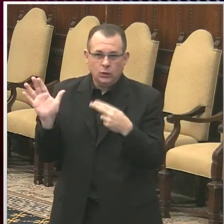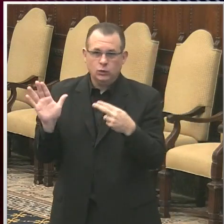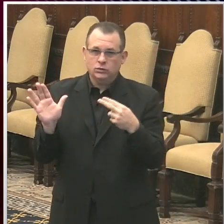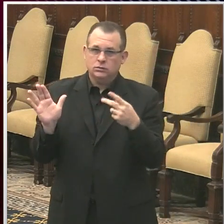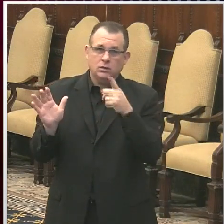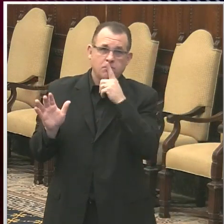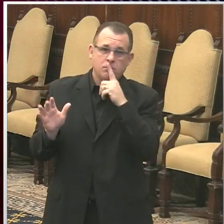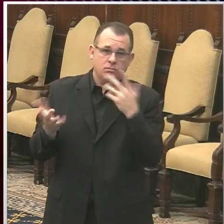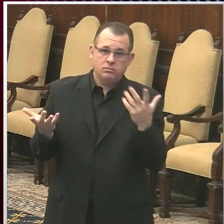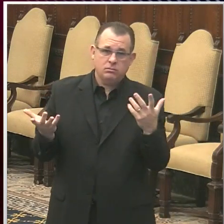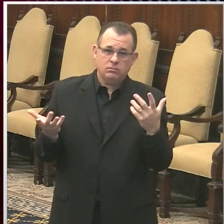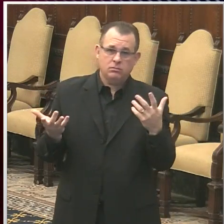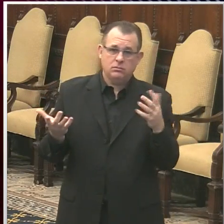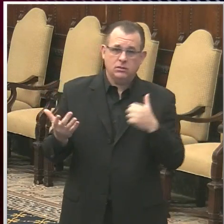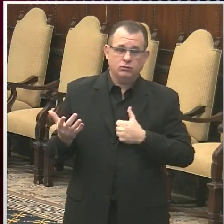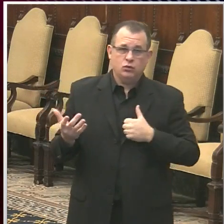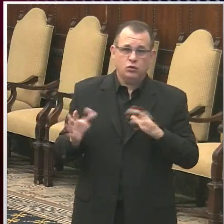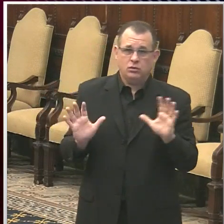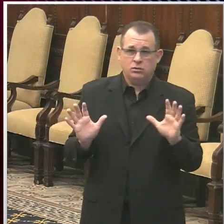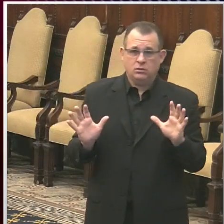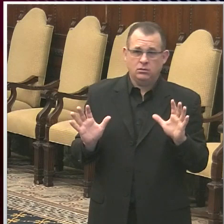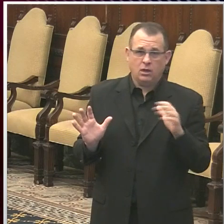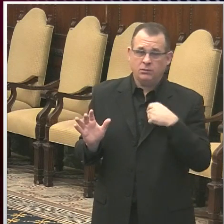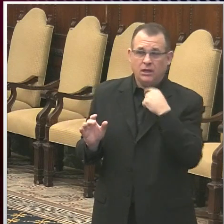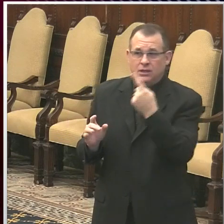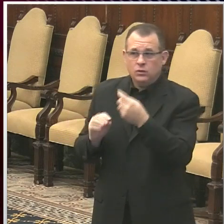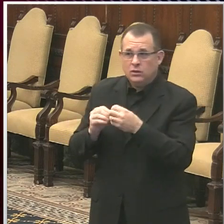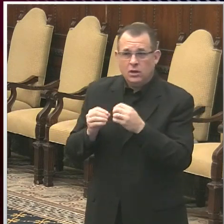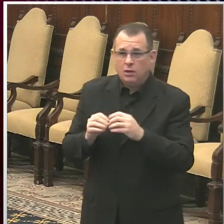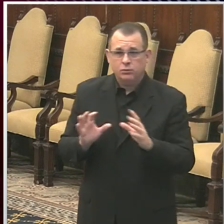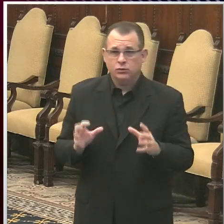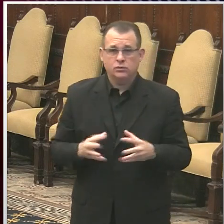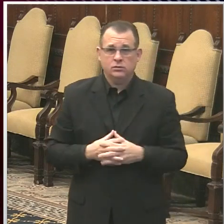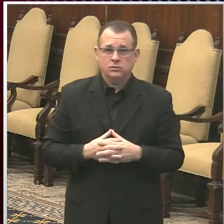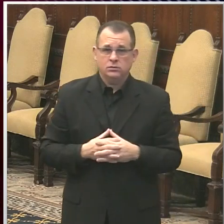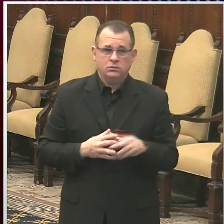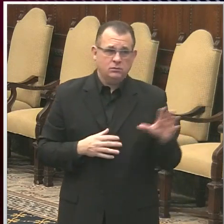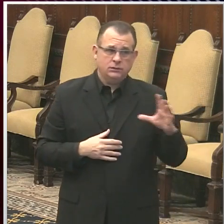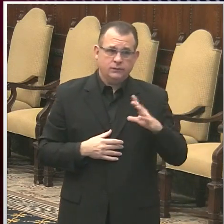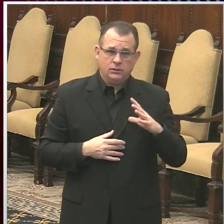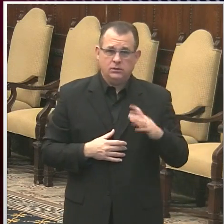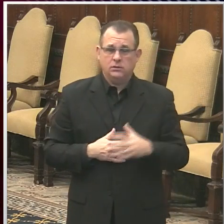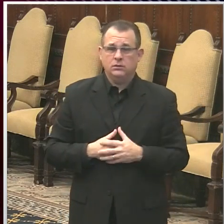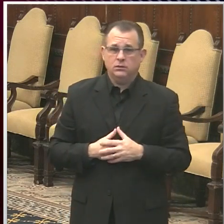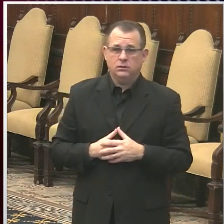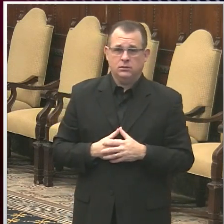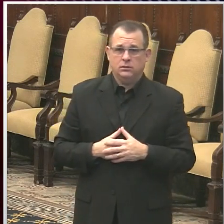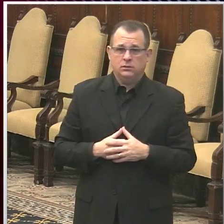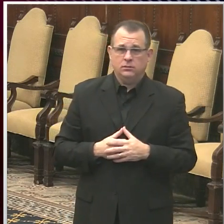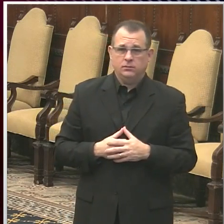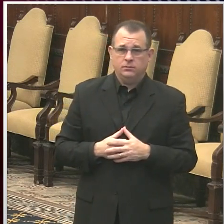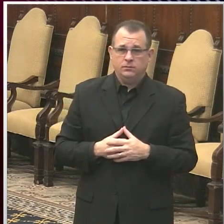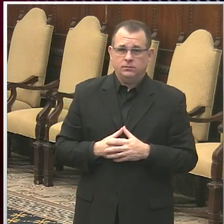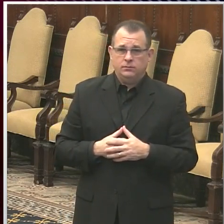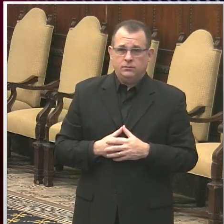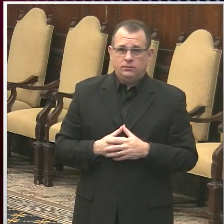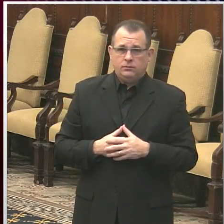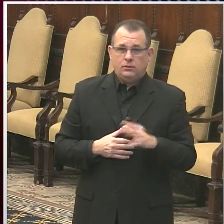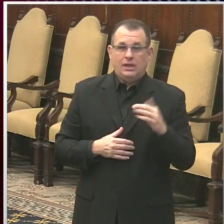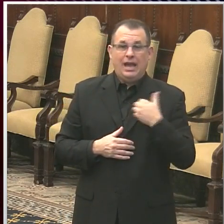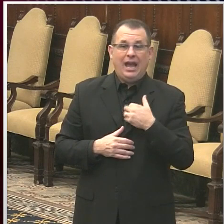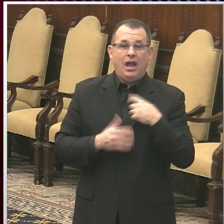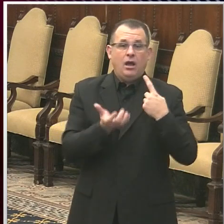okay. Sorry, those are numbers I have. No, that's. Yeah, sorry. Jason, you're fine. I think regarding our conversations with the